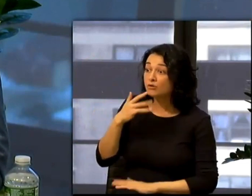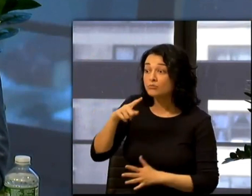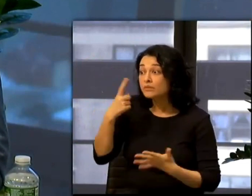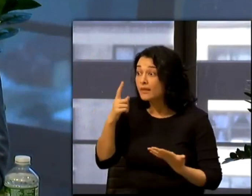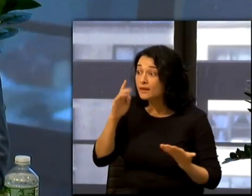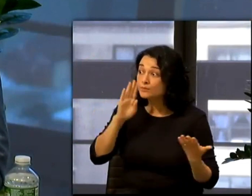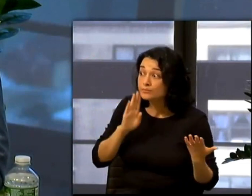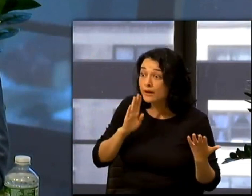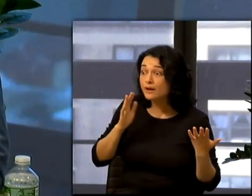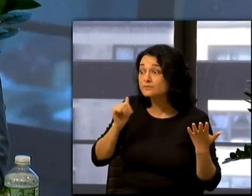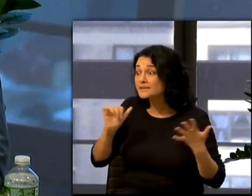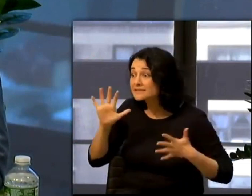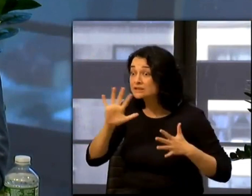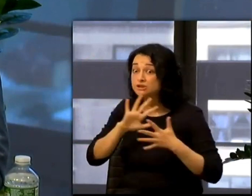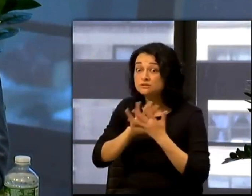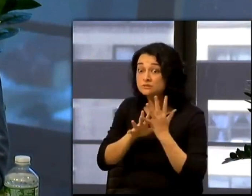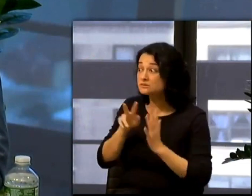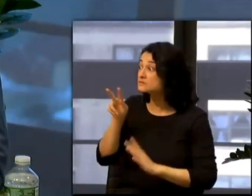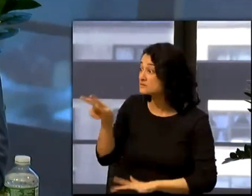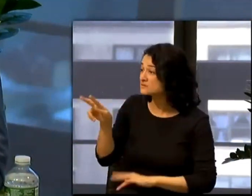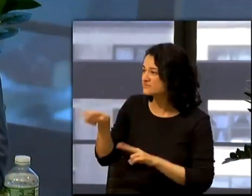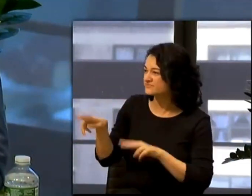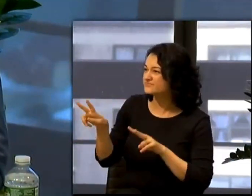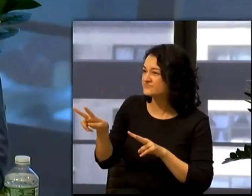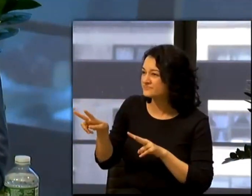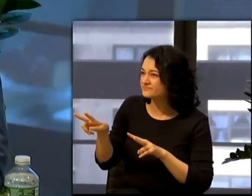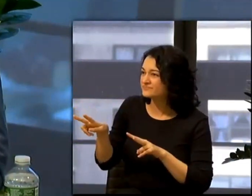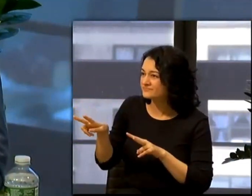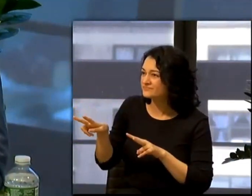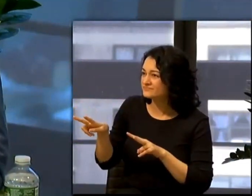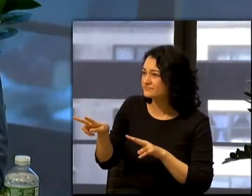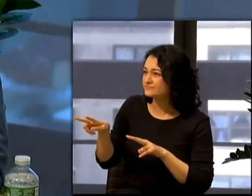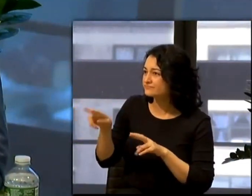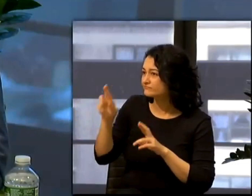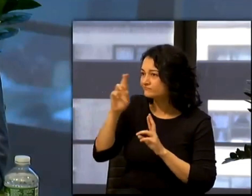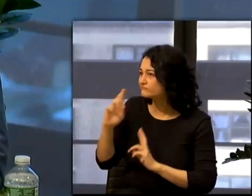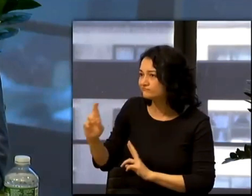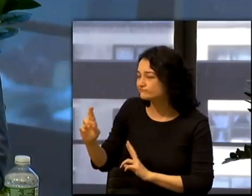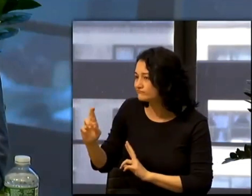They basically had a standard for